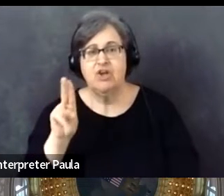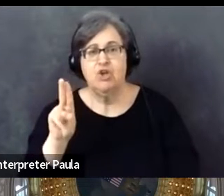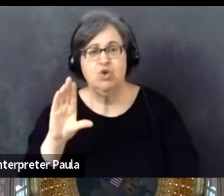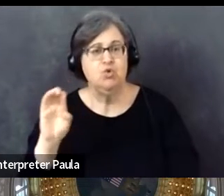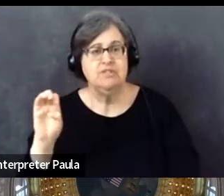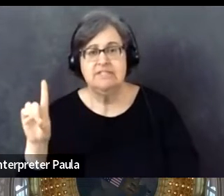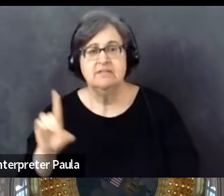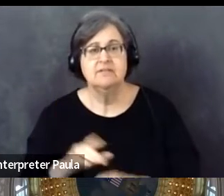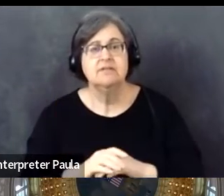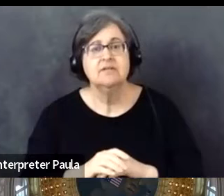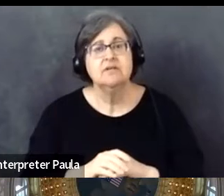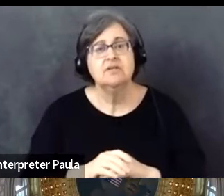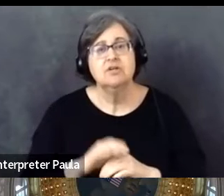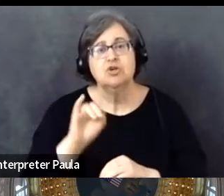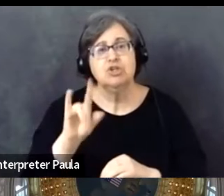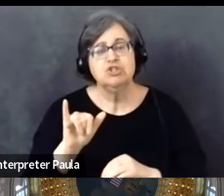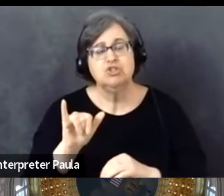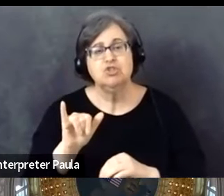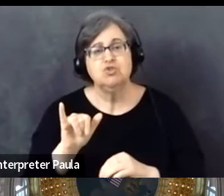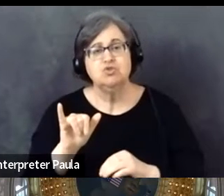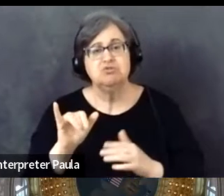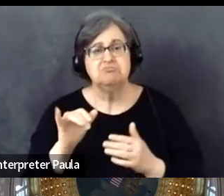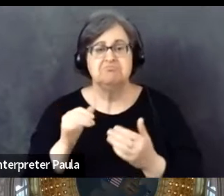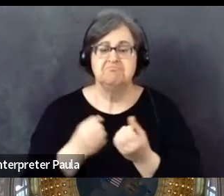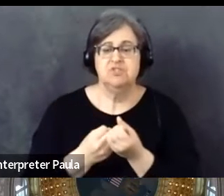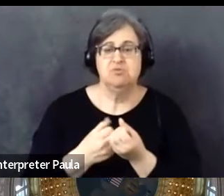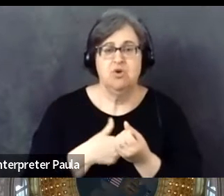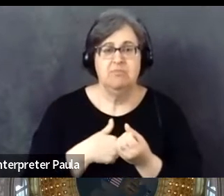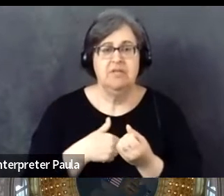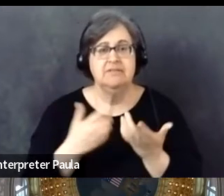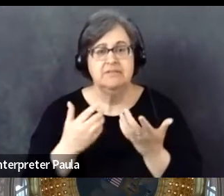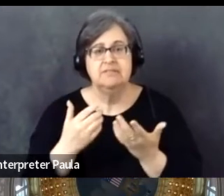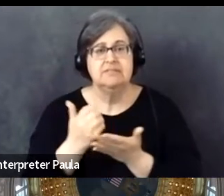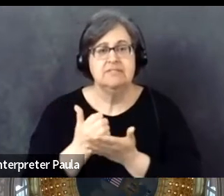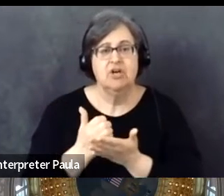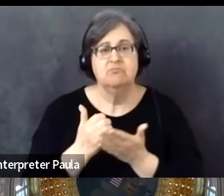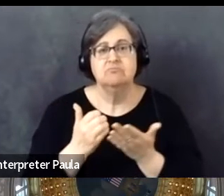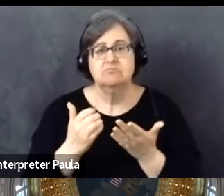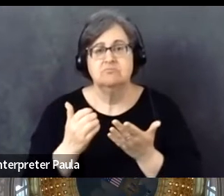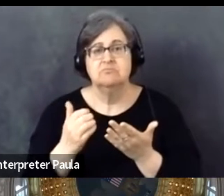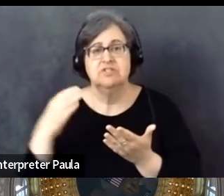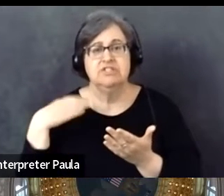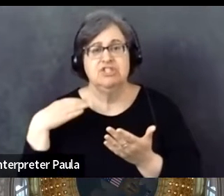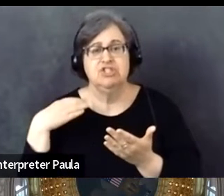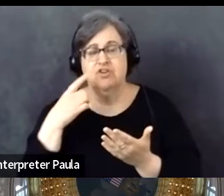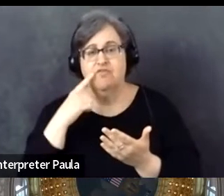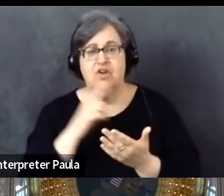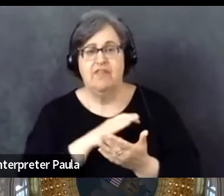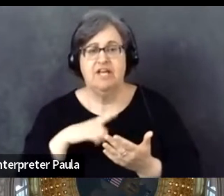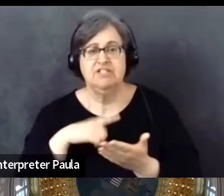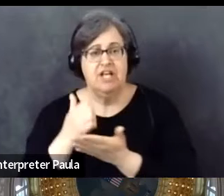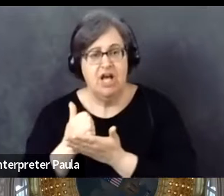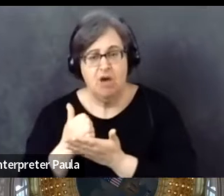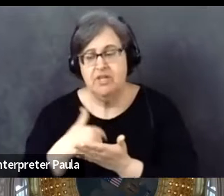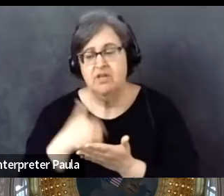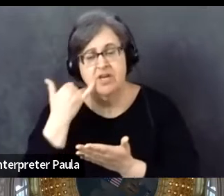Judy has stepped up to kind of be my sidekick with me taking over as the chair for the council to help me if I